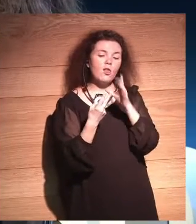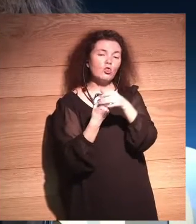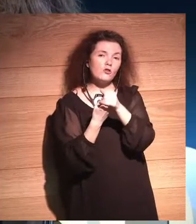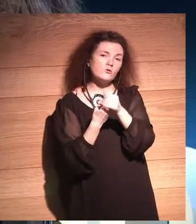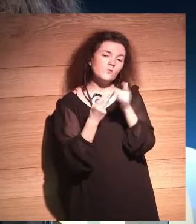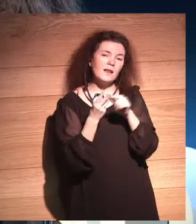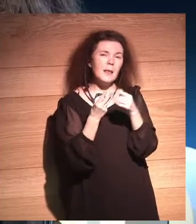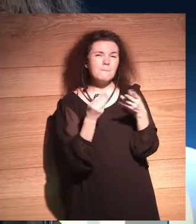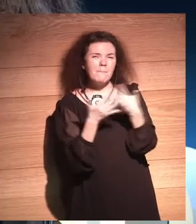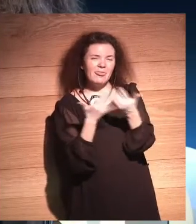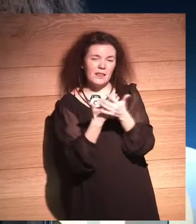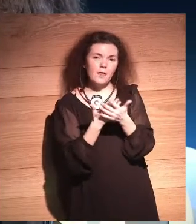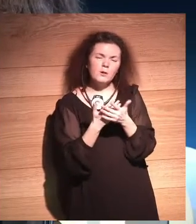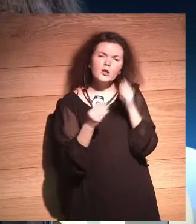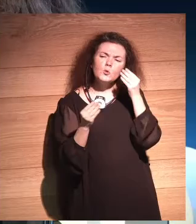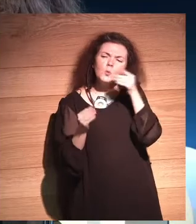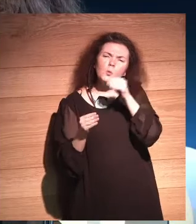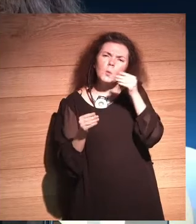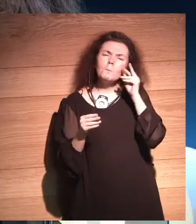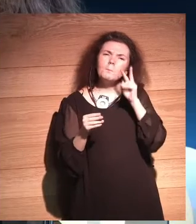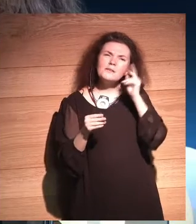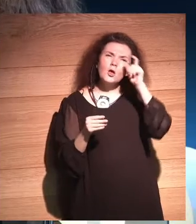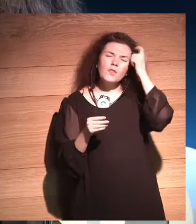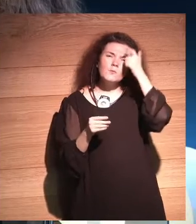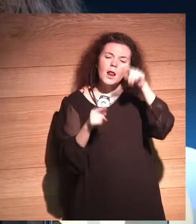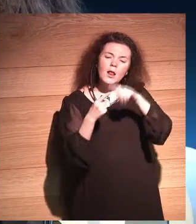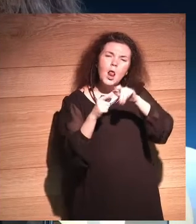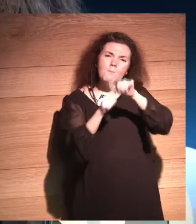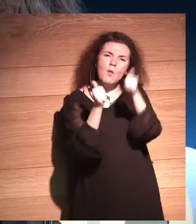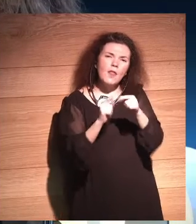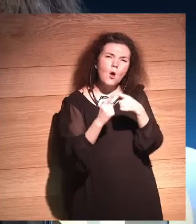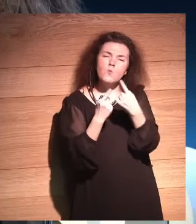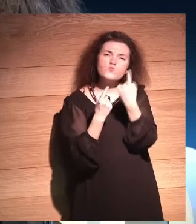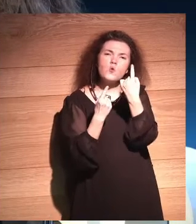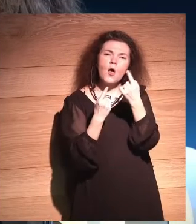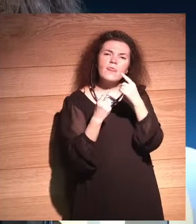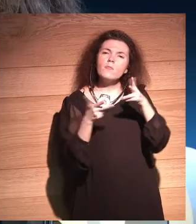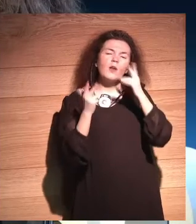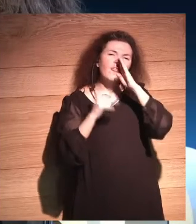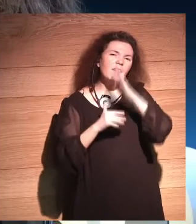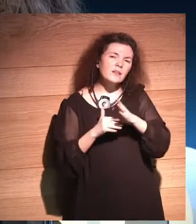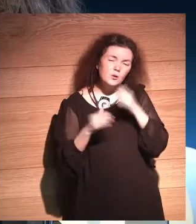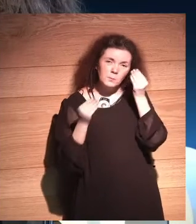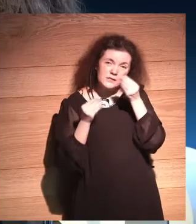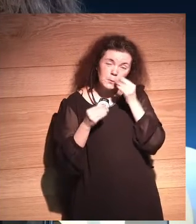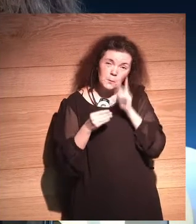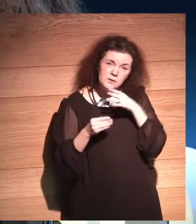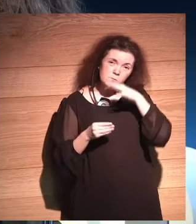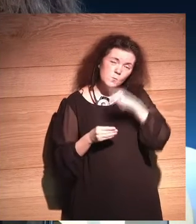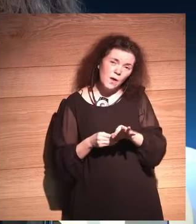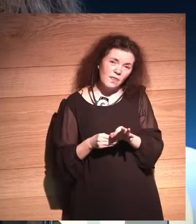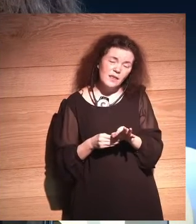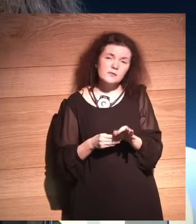deliberative democracy, which mixes both models? Because do you conceptually see that it would be